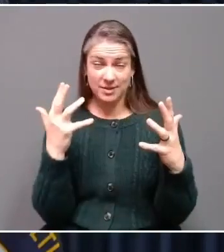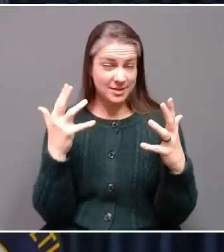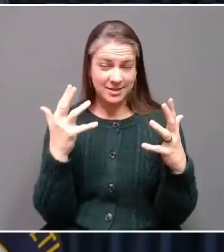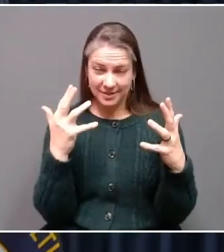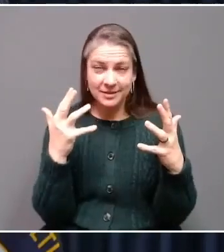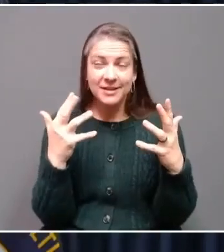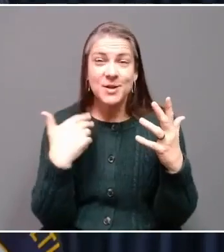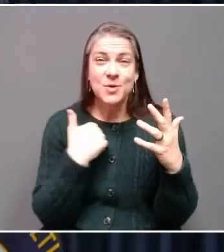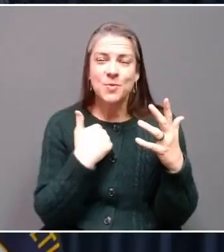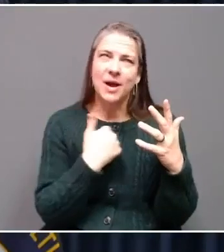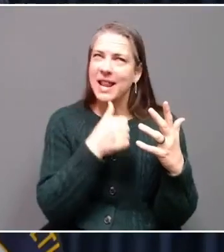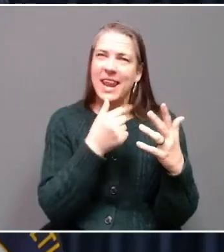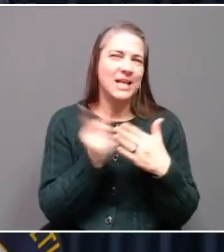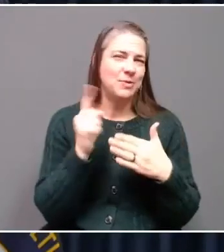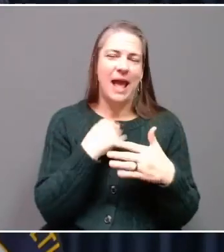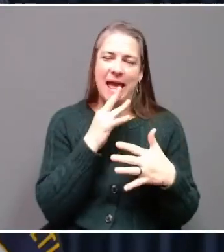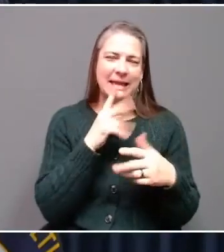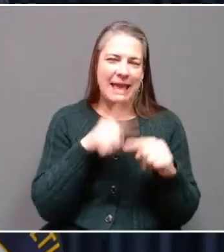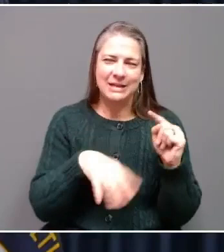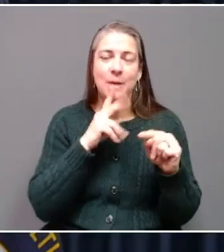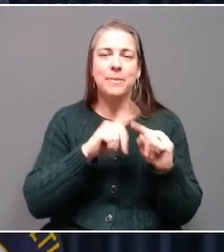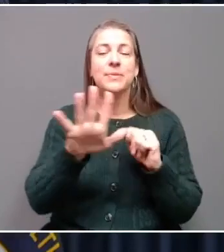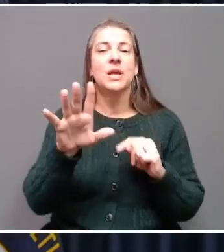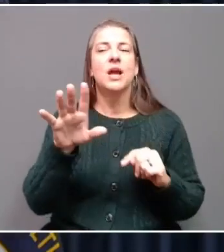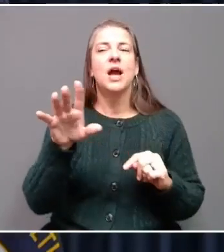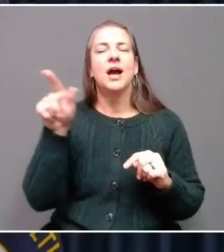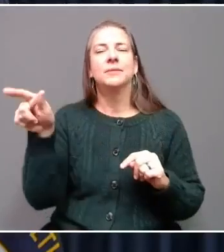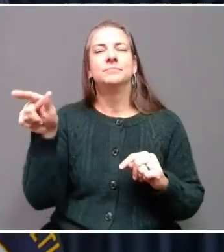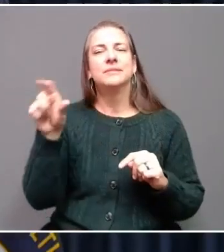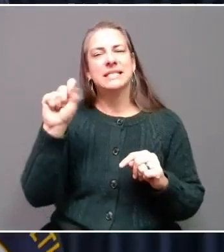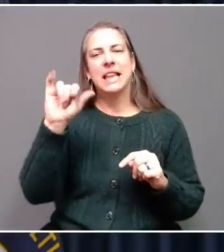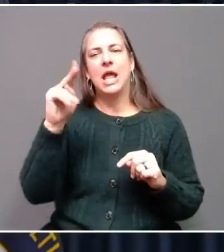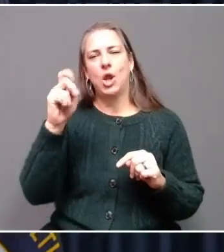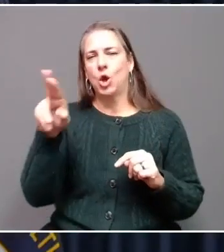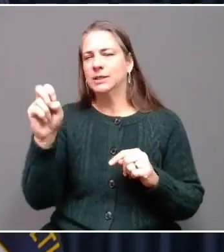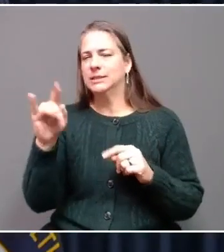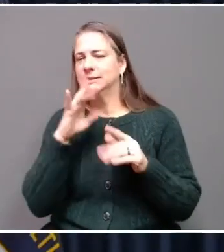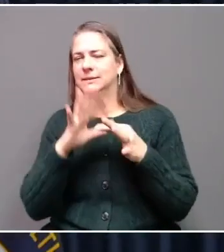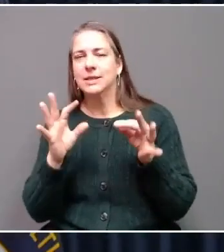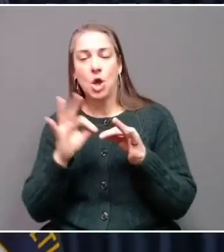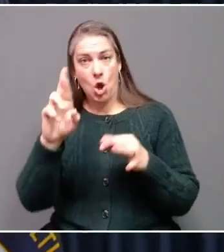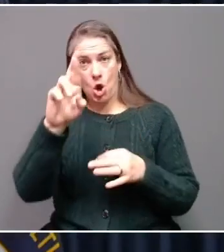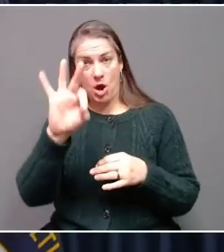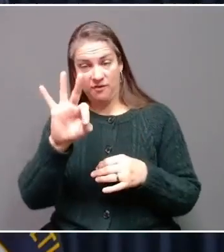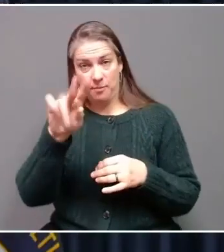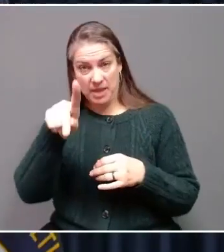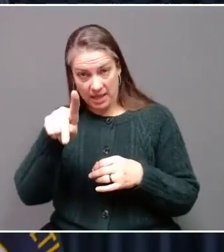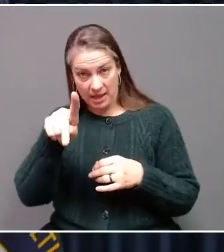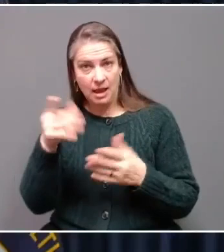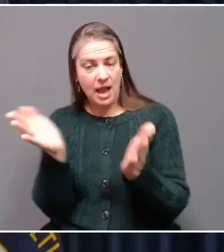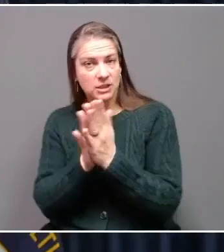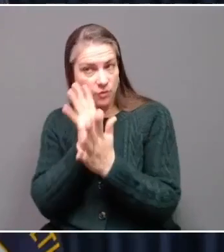my voice wasn't holding out, but Colonel Slinker did. It was a request for proposal, an RFP for program management